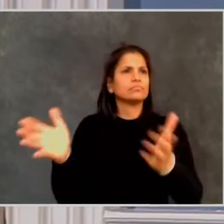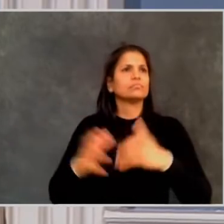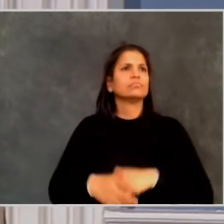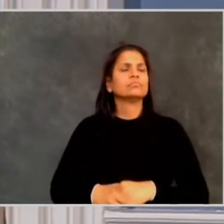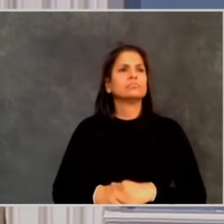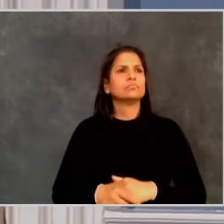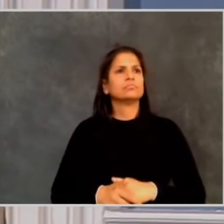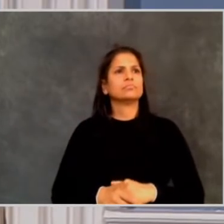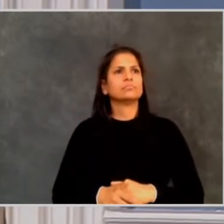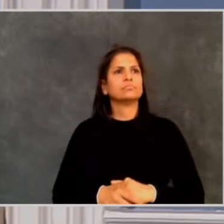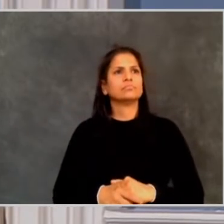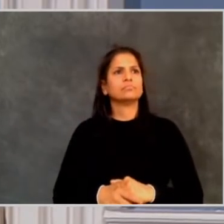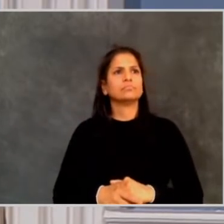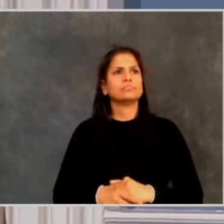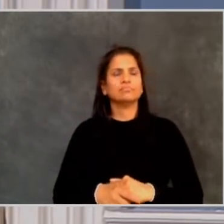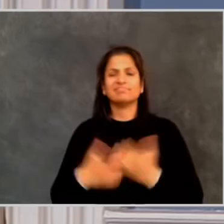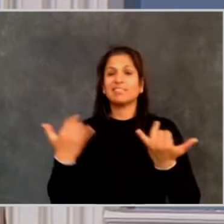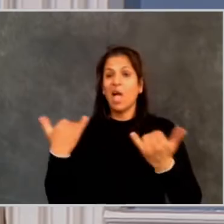the